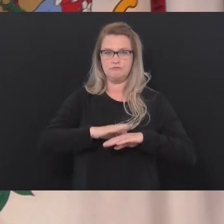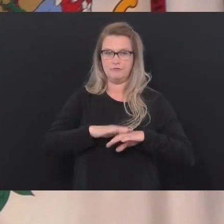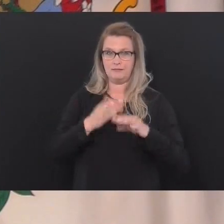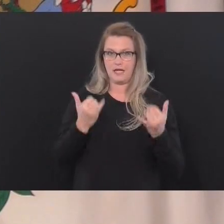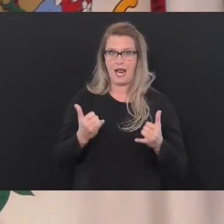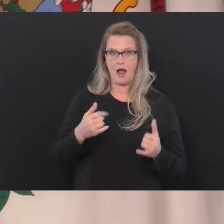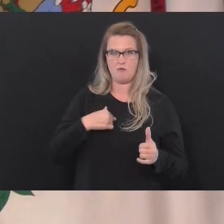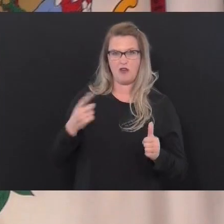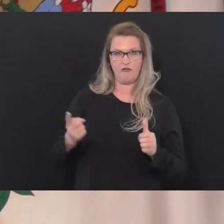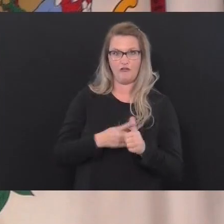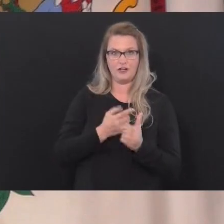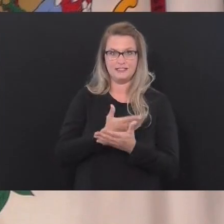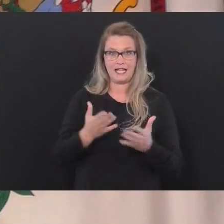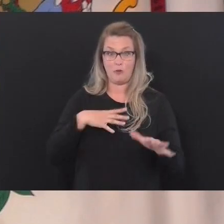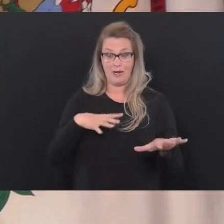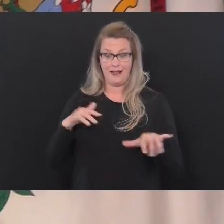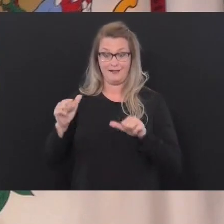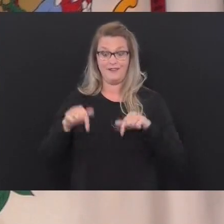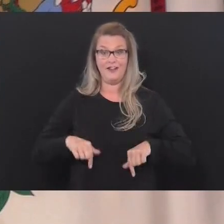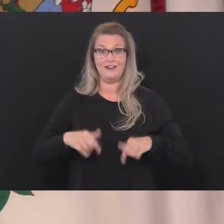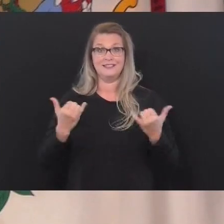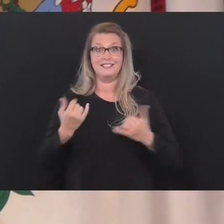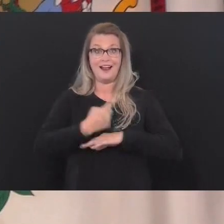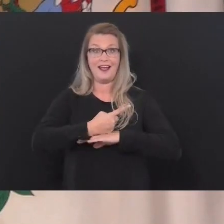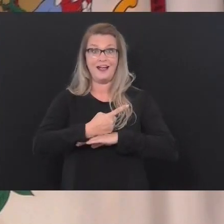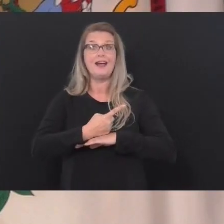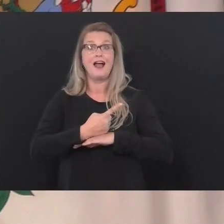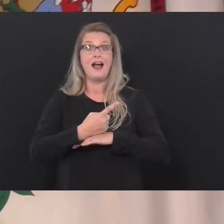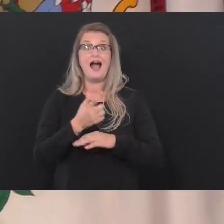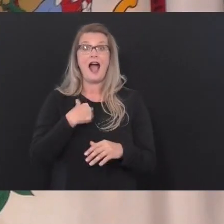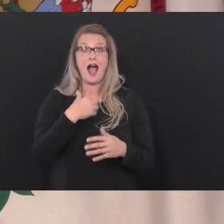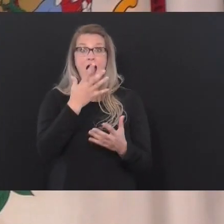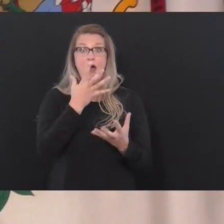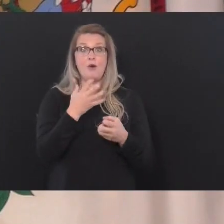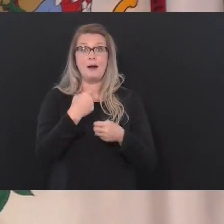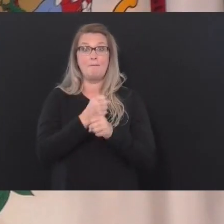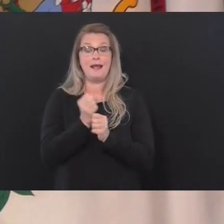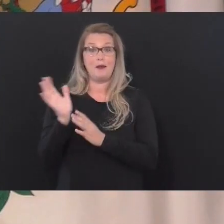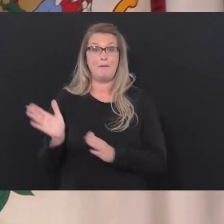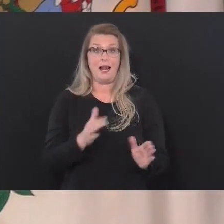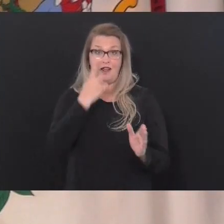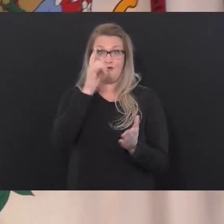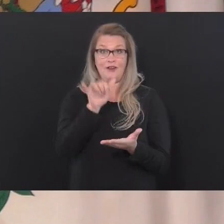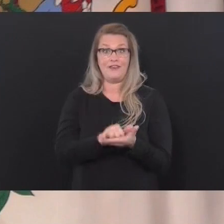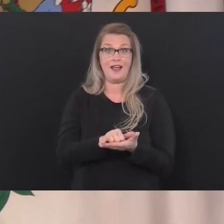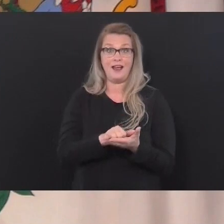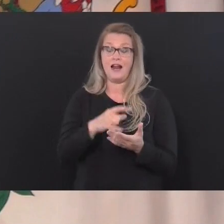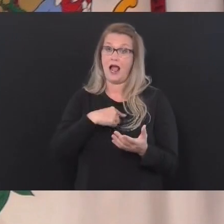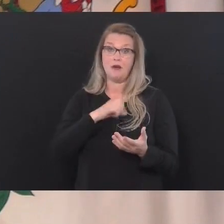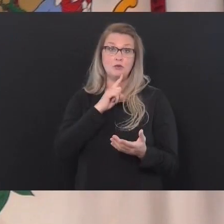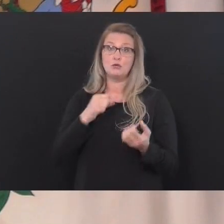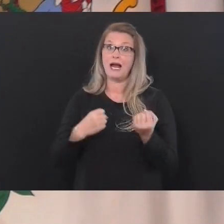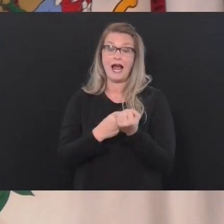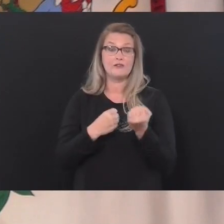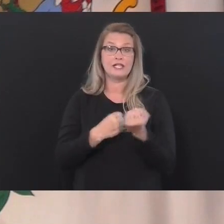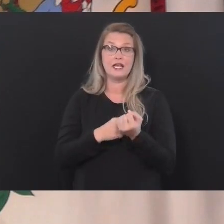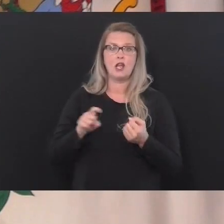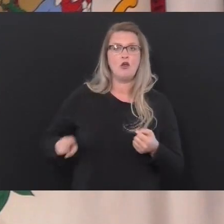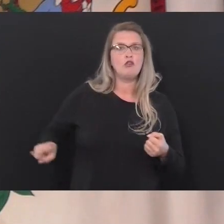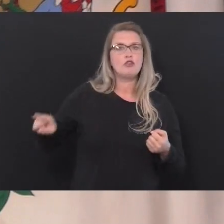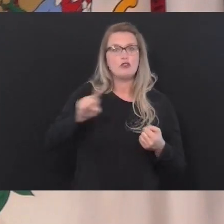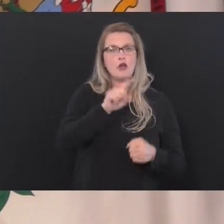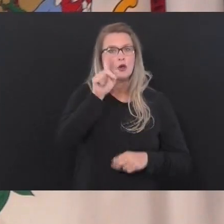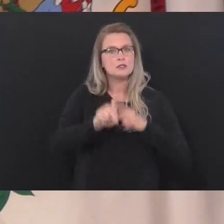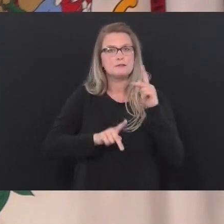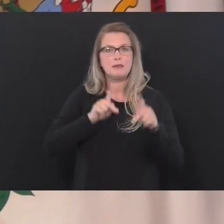I'm going to ask when we leave here, is to see if there's a way to do it, because I would be a real advocate, because these people are